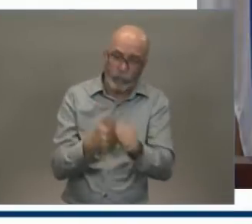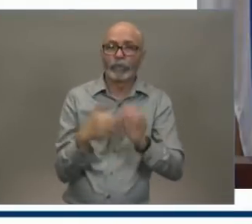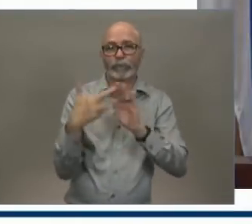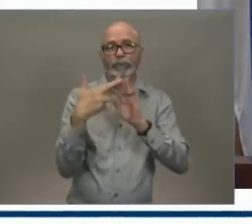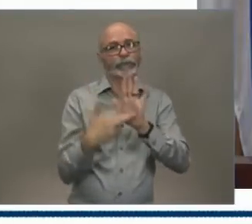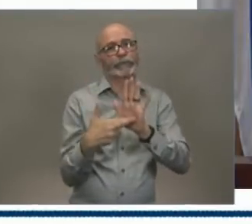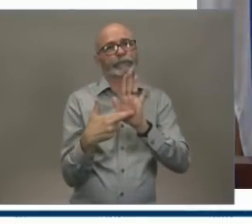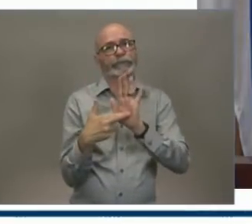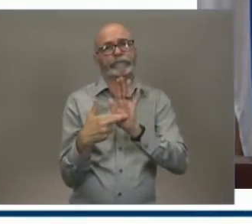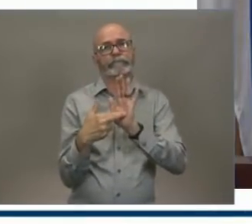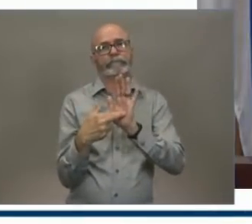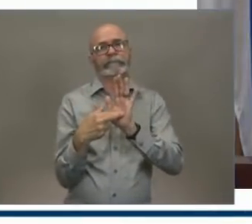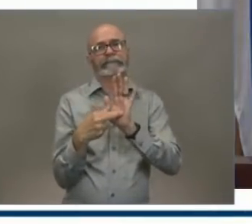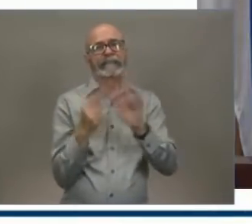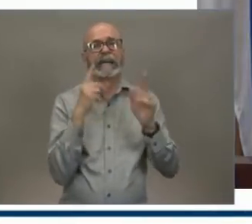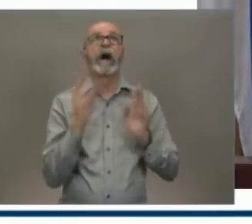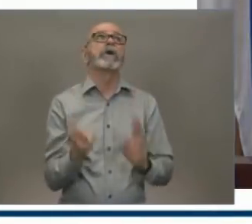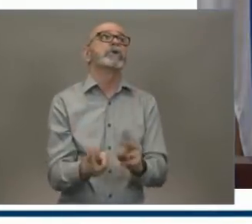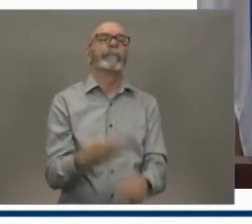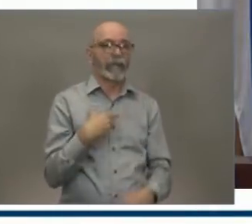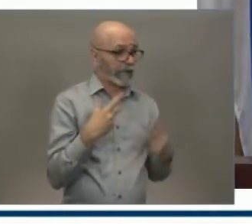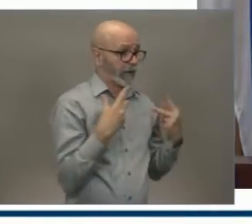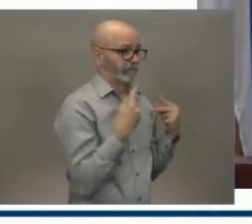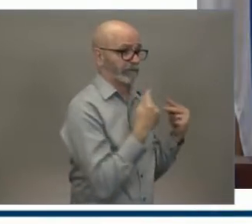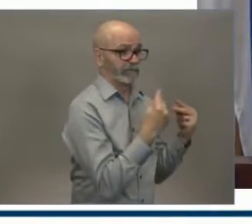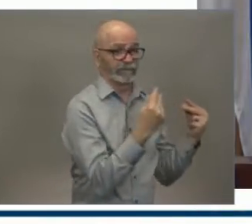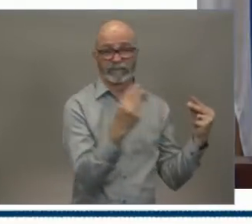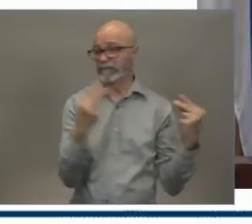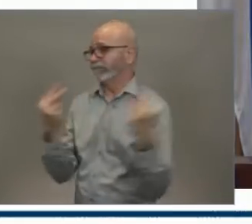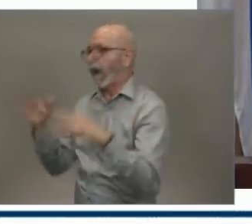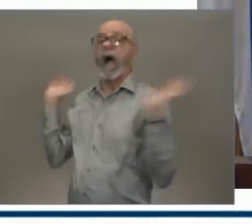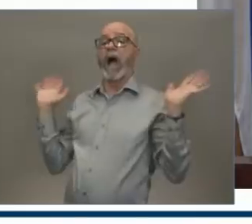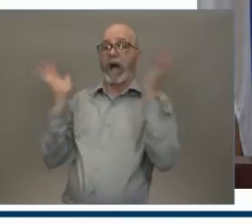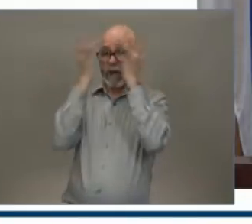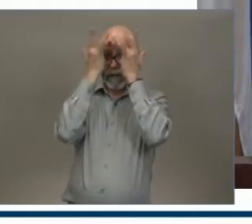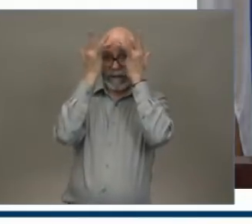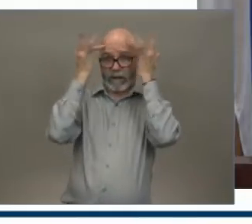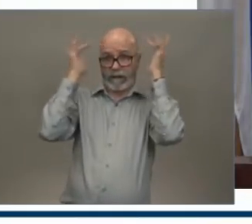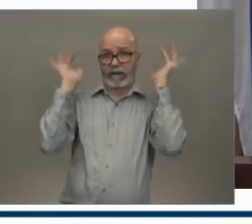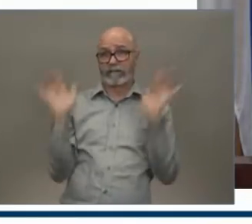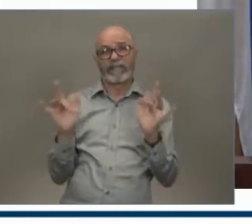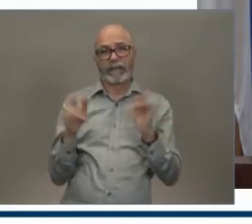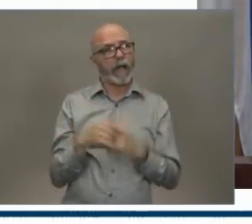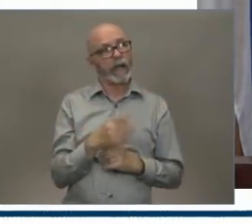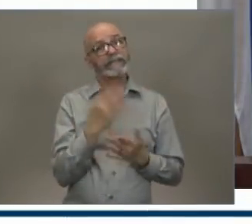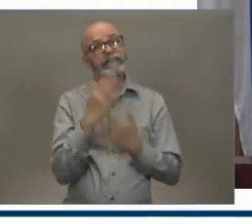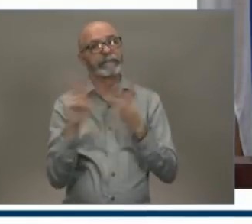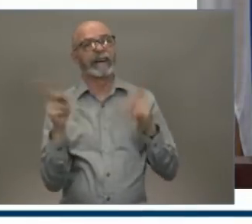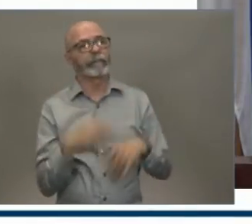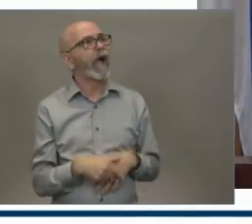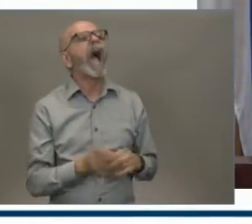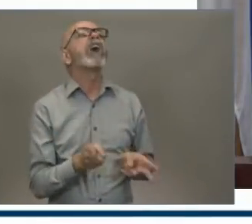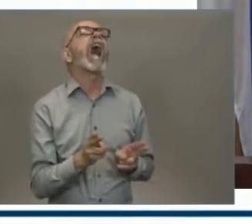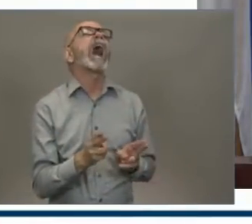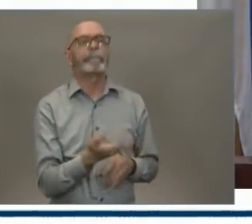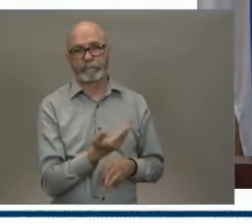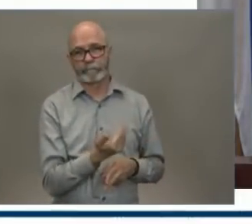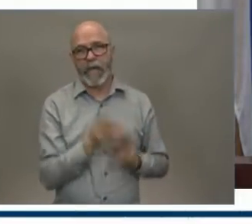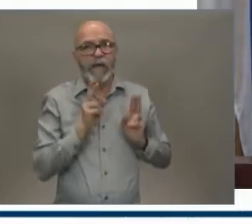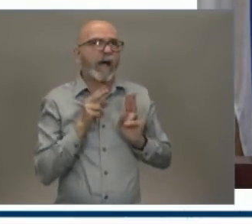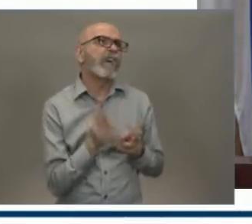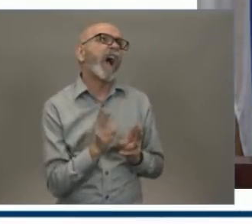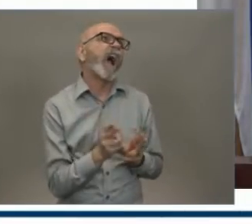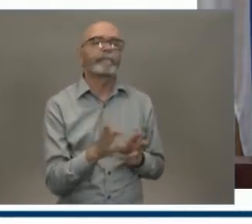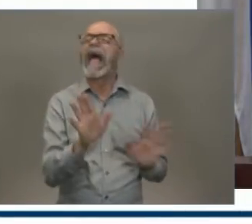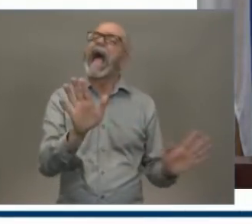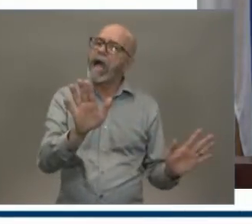roll out our vaccination program. Some of you may feel that it's too slow, but it's steady. And I will continue to push to